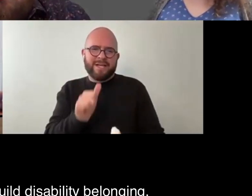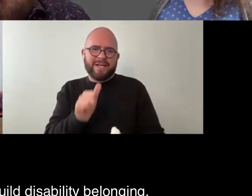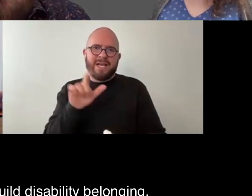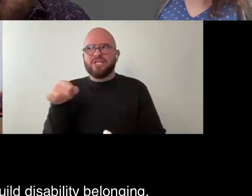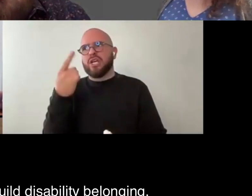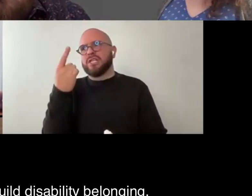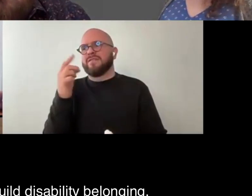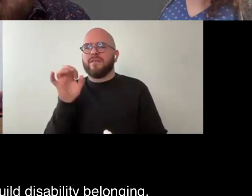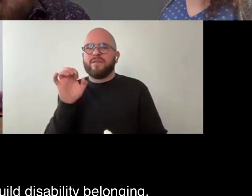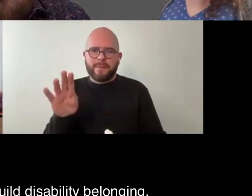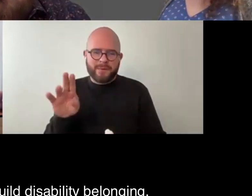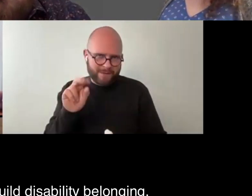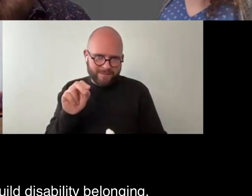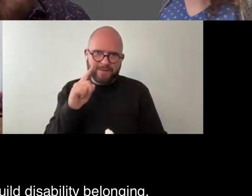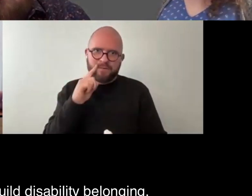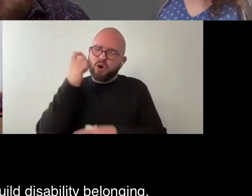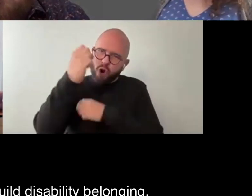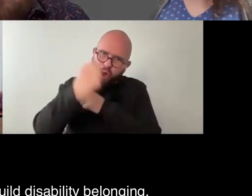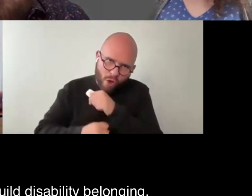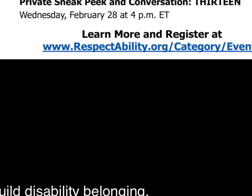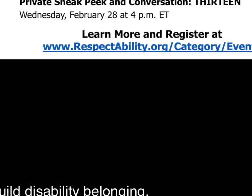February, but for all year long.